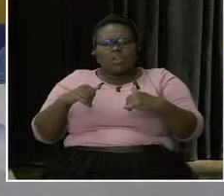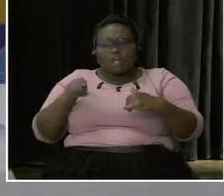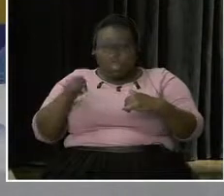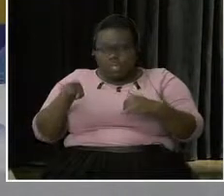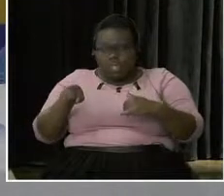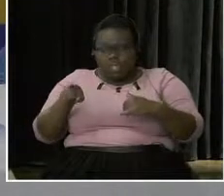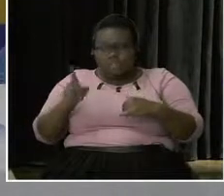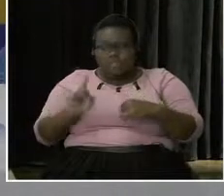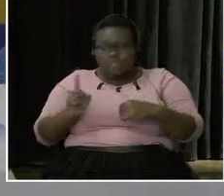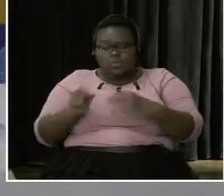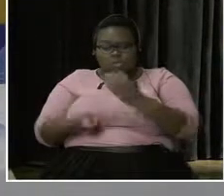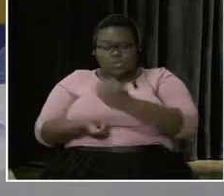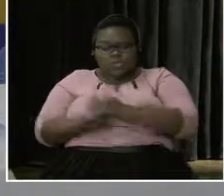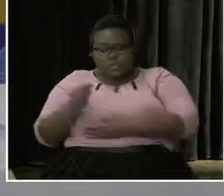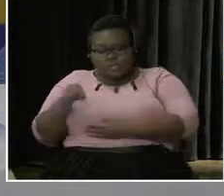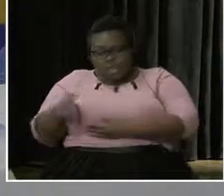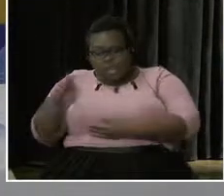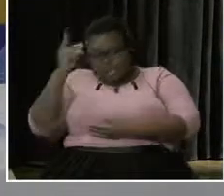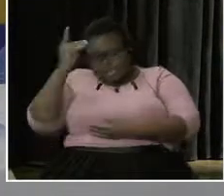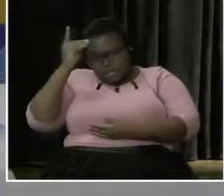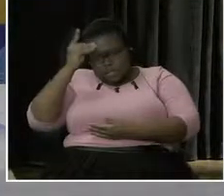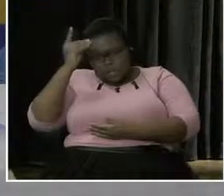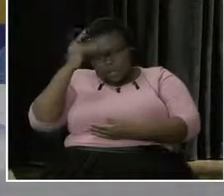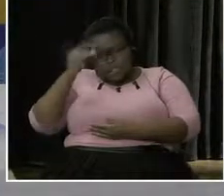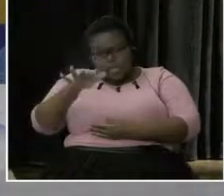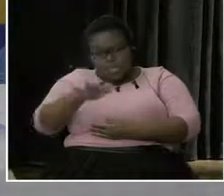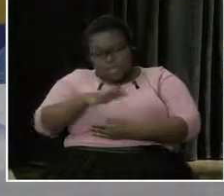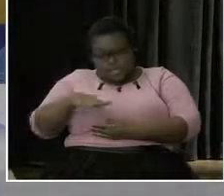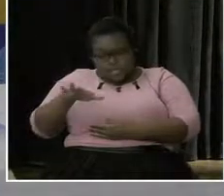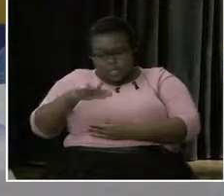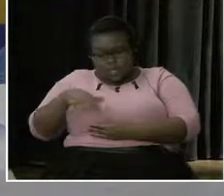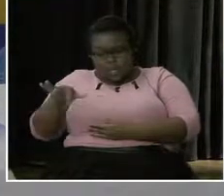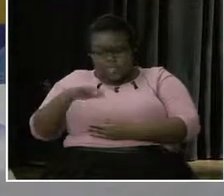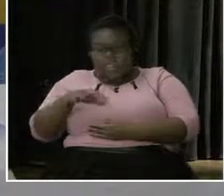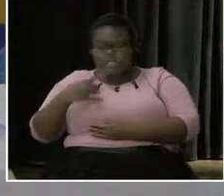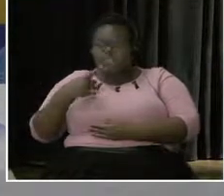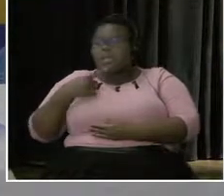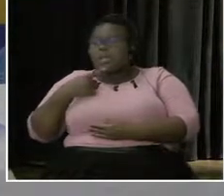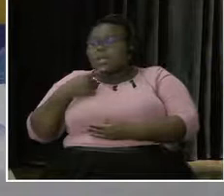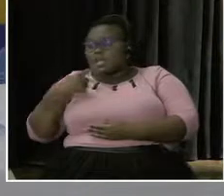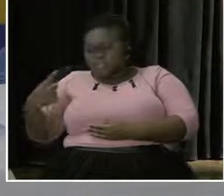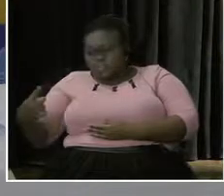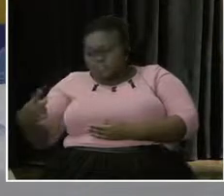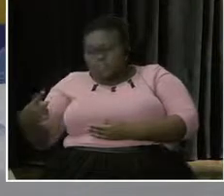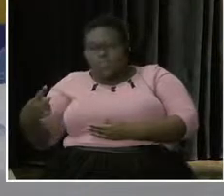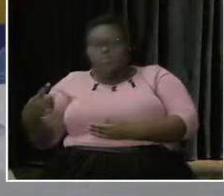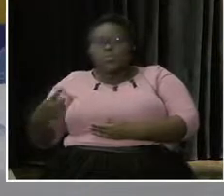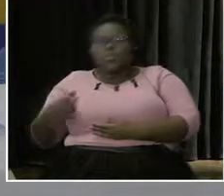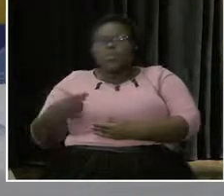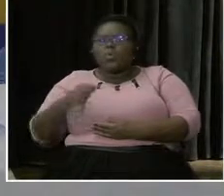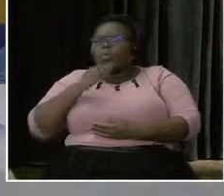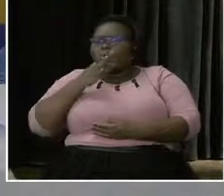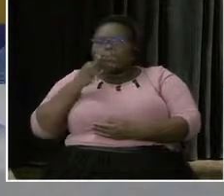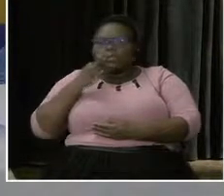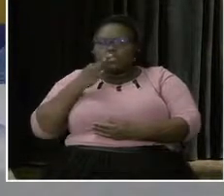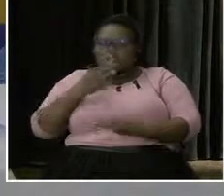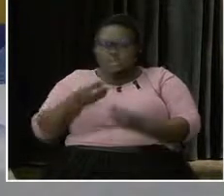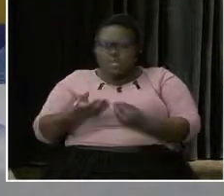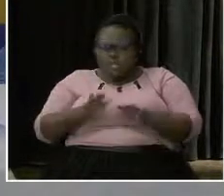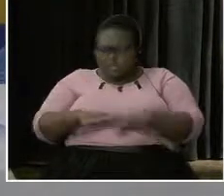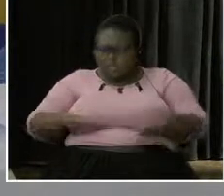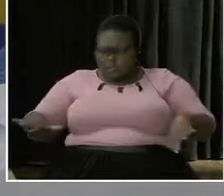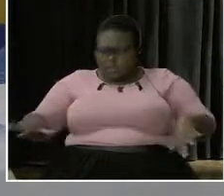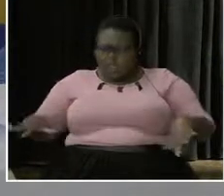at Etegwini and the areas that she's mentioning. She's mentioning that children were hiding under the table. Then